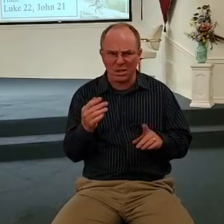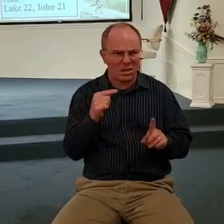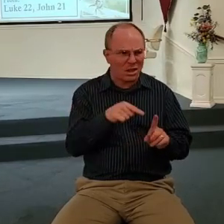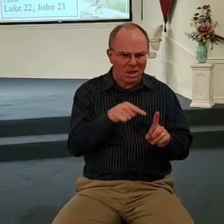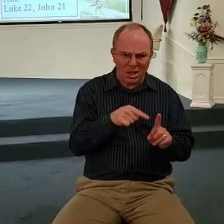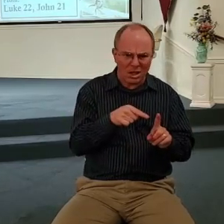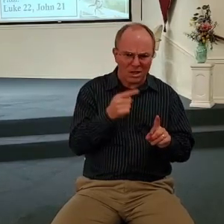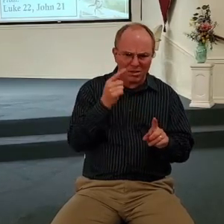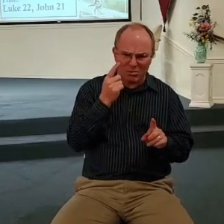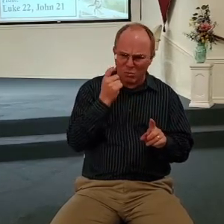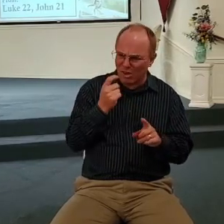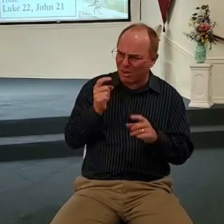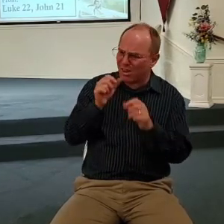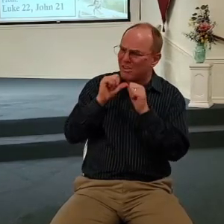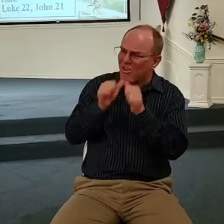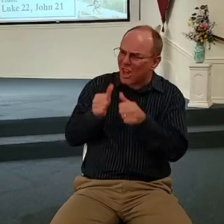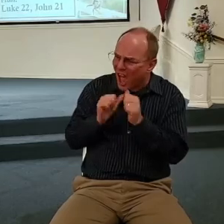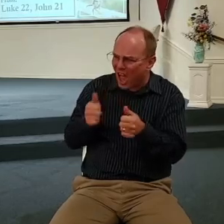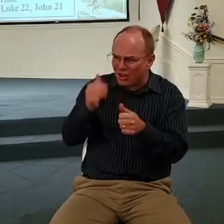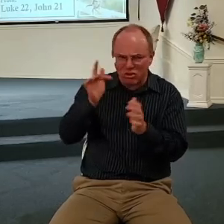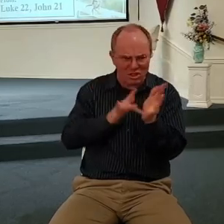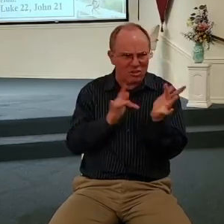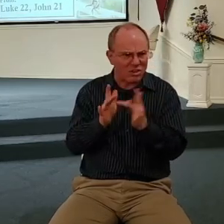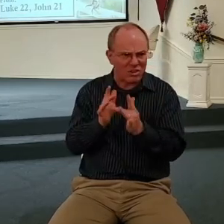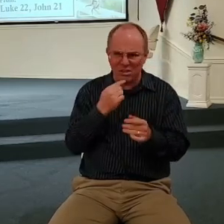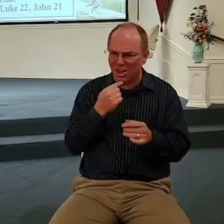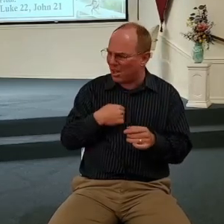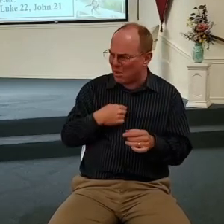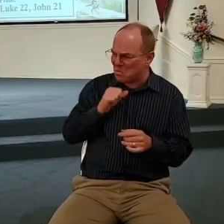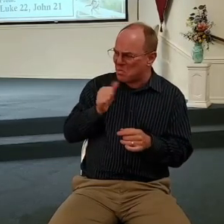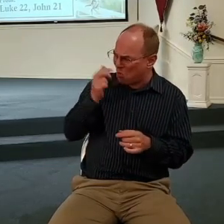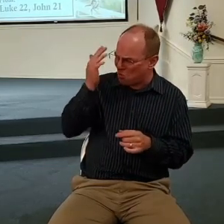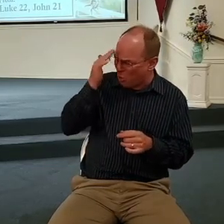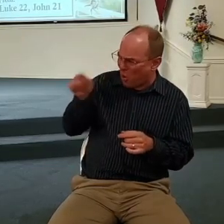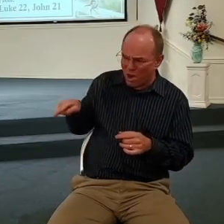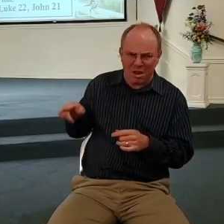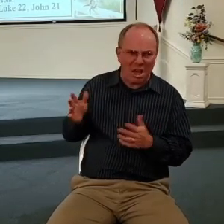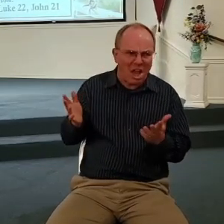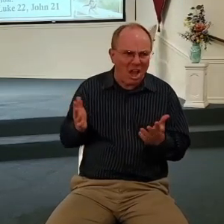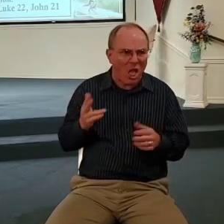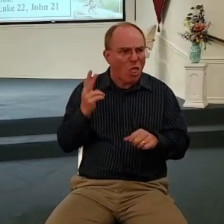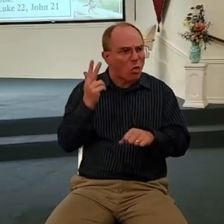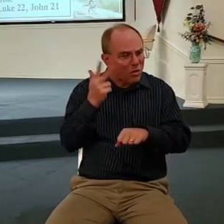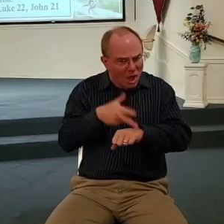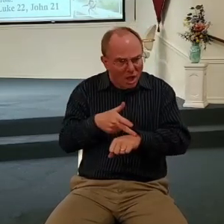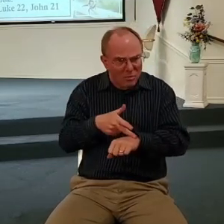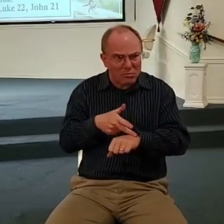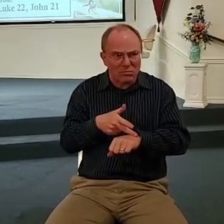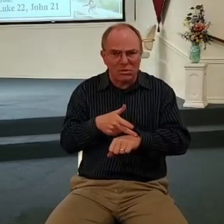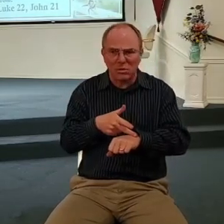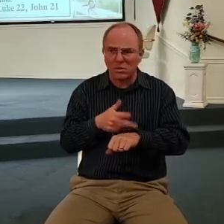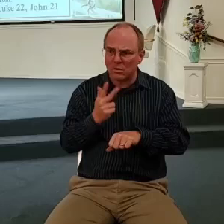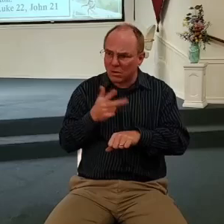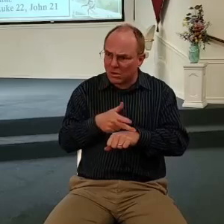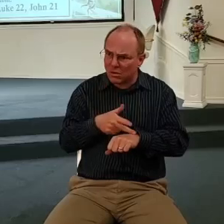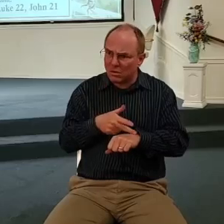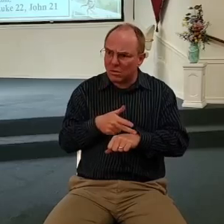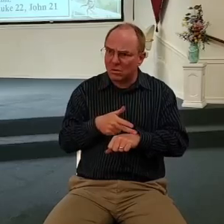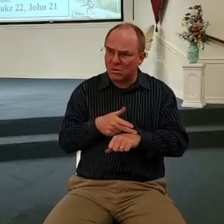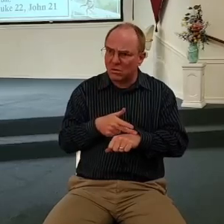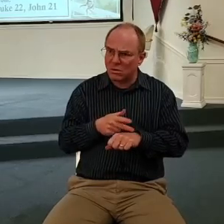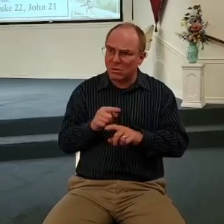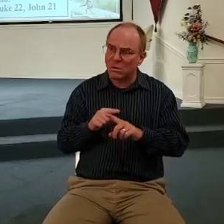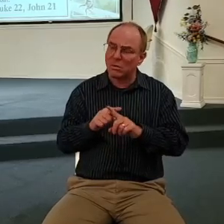Jesus for a 3rd time. Yet there's a second part to